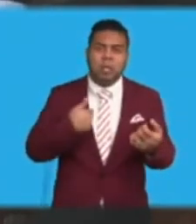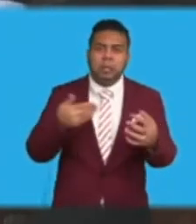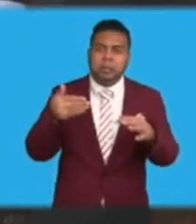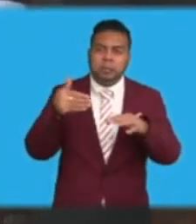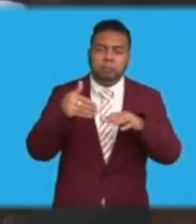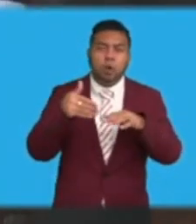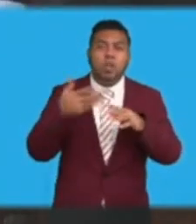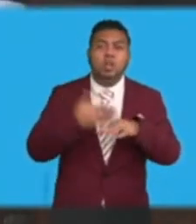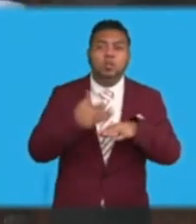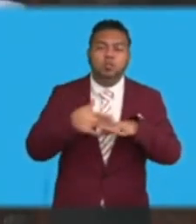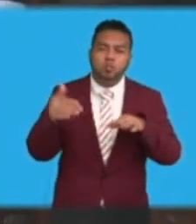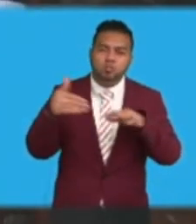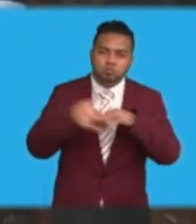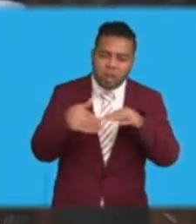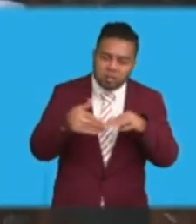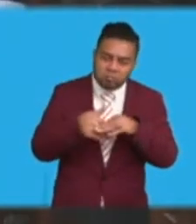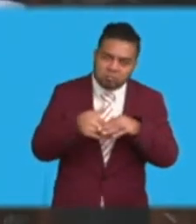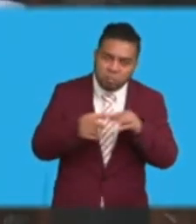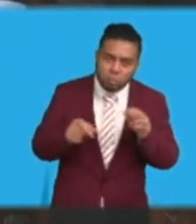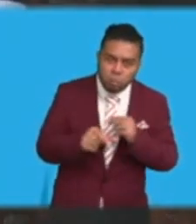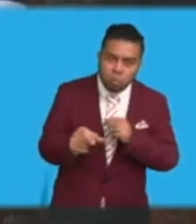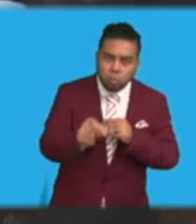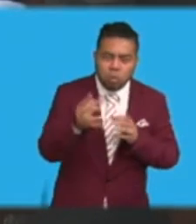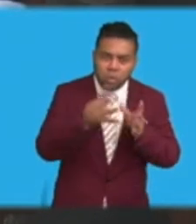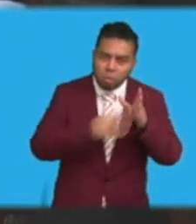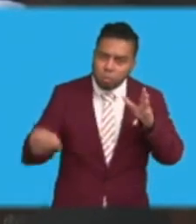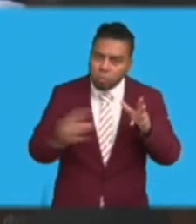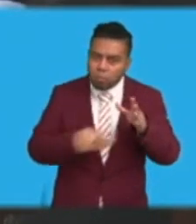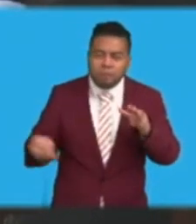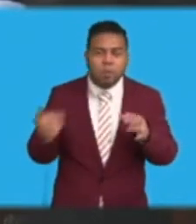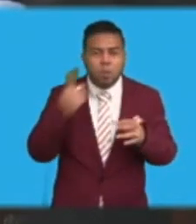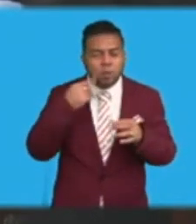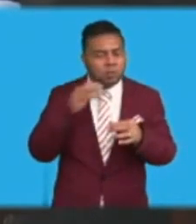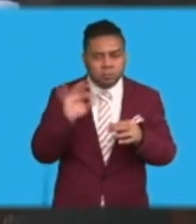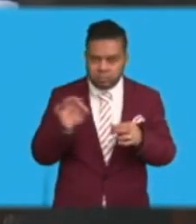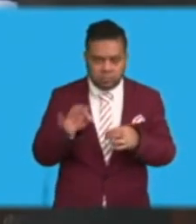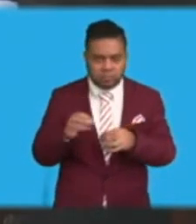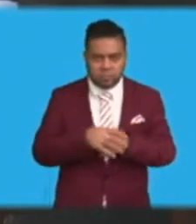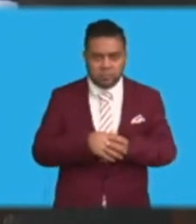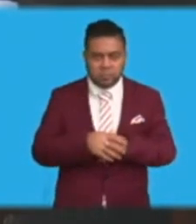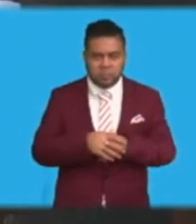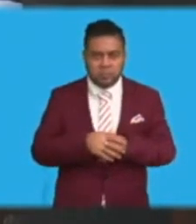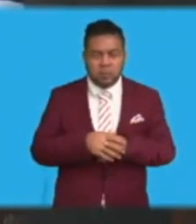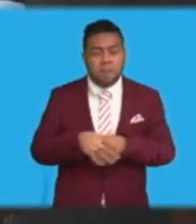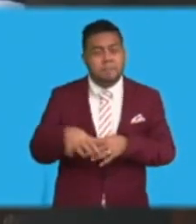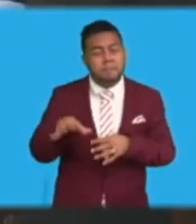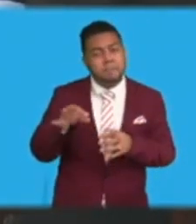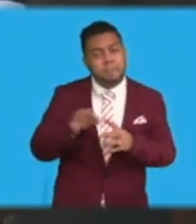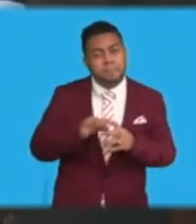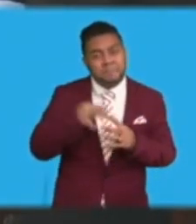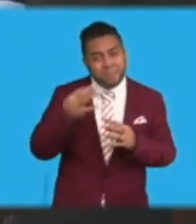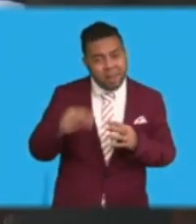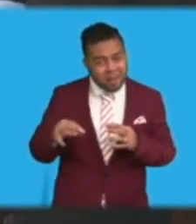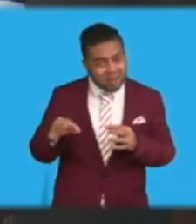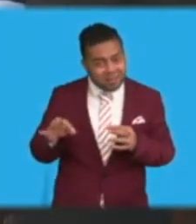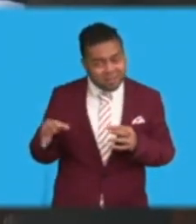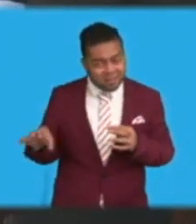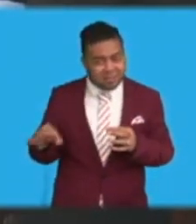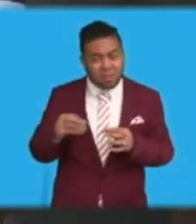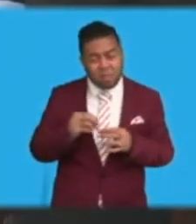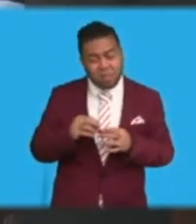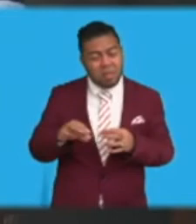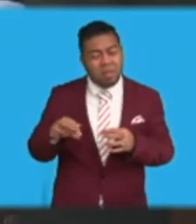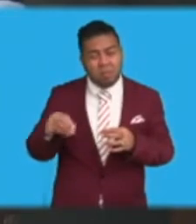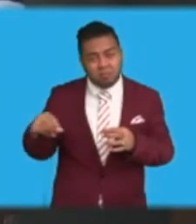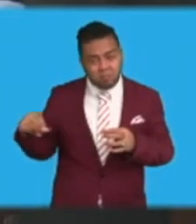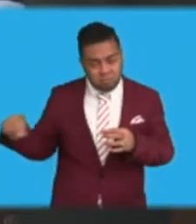system, Madam Speaker. Madam Speaker, plants in a river or in its bank slow the speed of water flowing into it. The slower